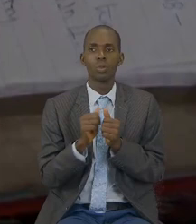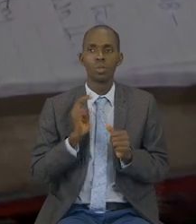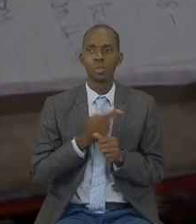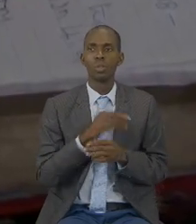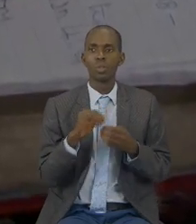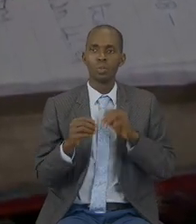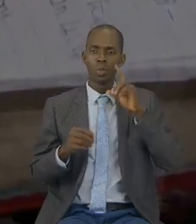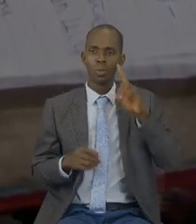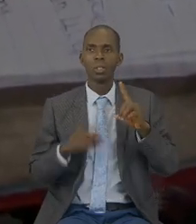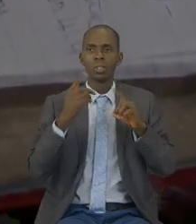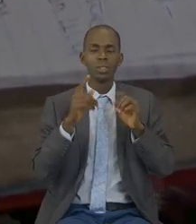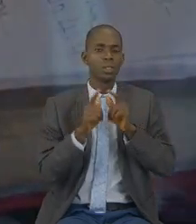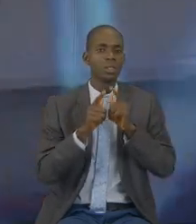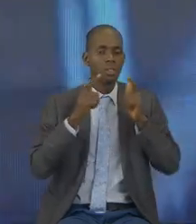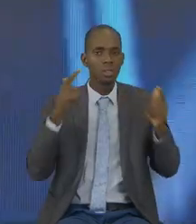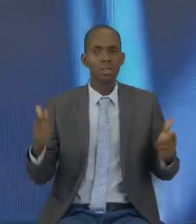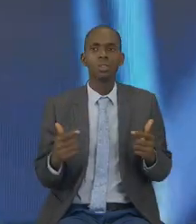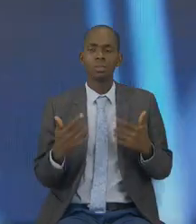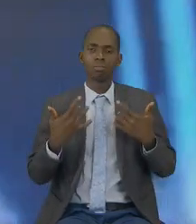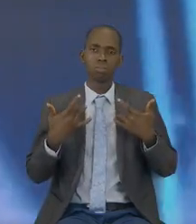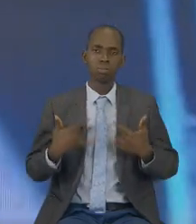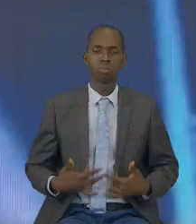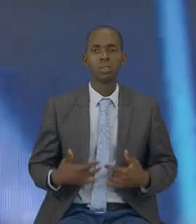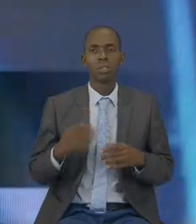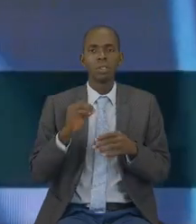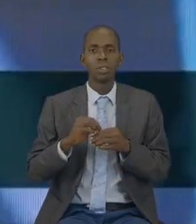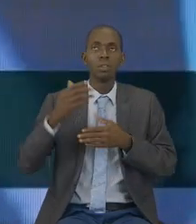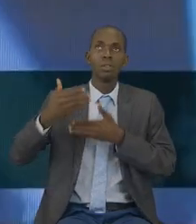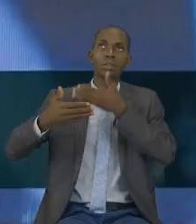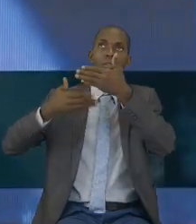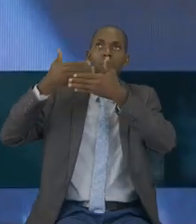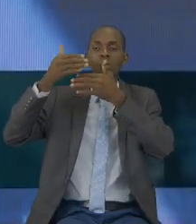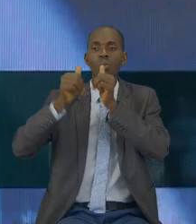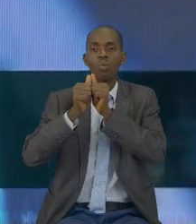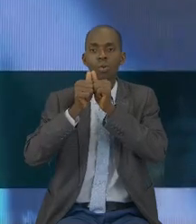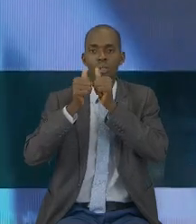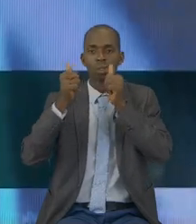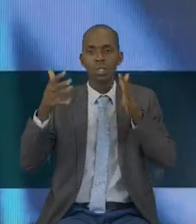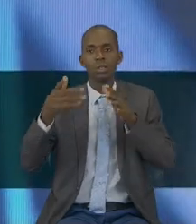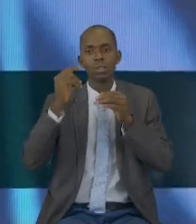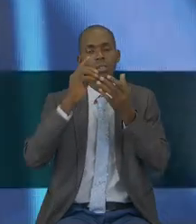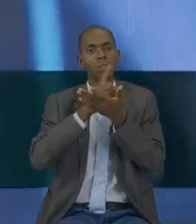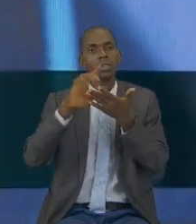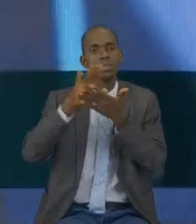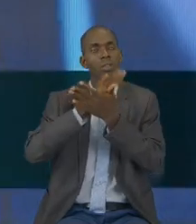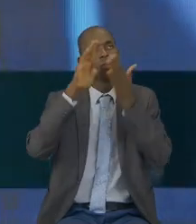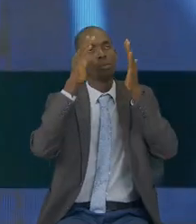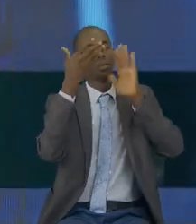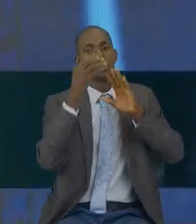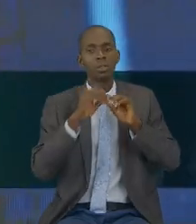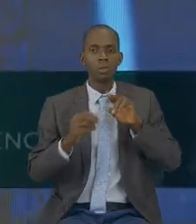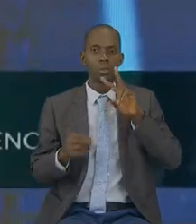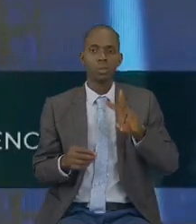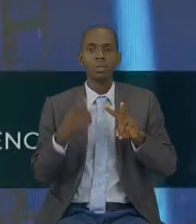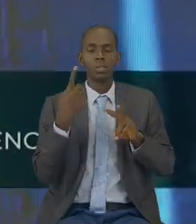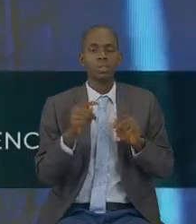the great disappointment in progress without the divine presence. Number two is the